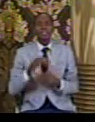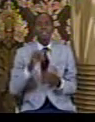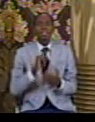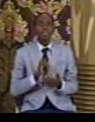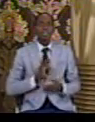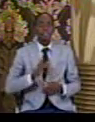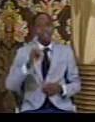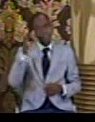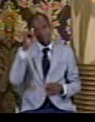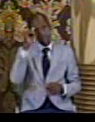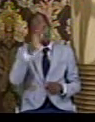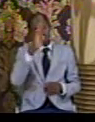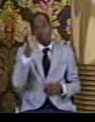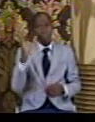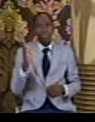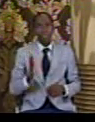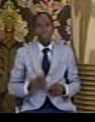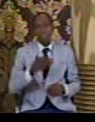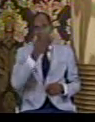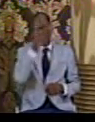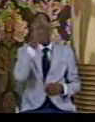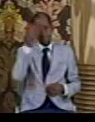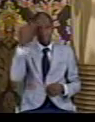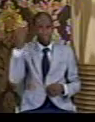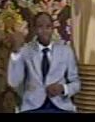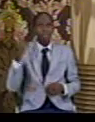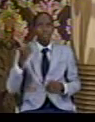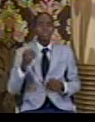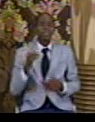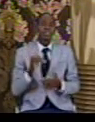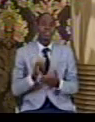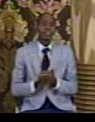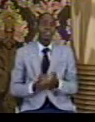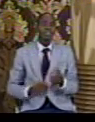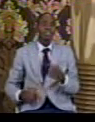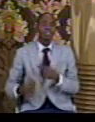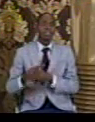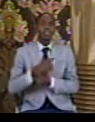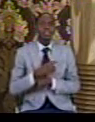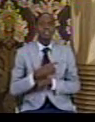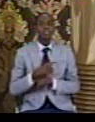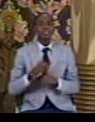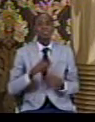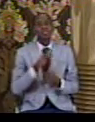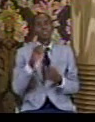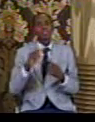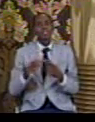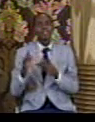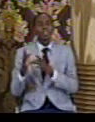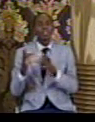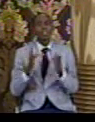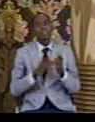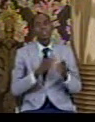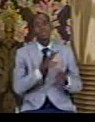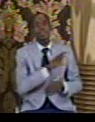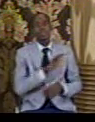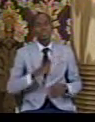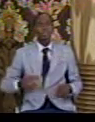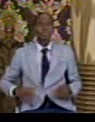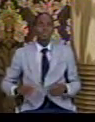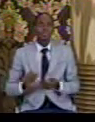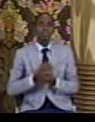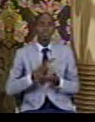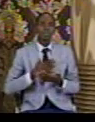day. I will never forget that day, when Jesus washed my